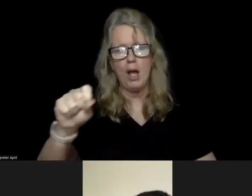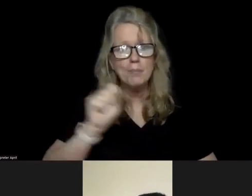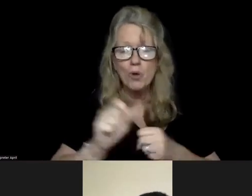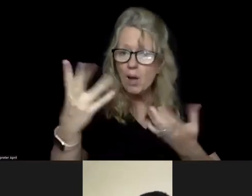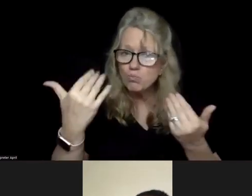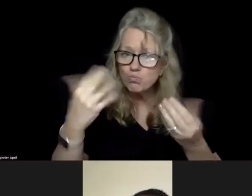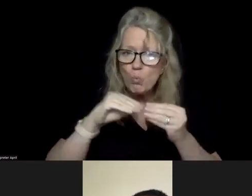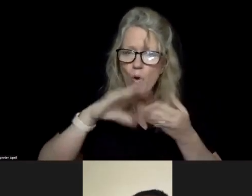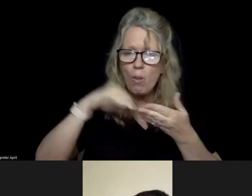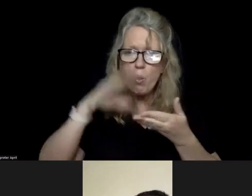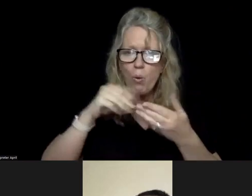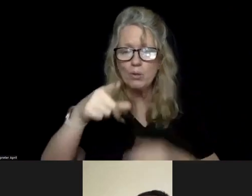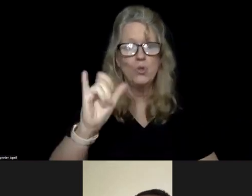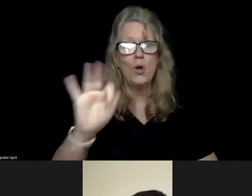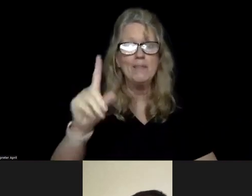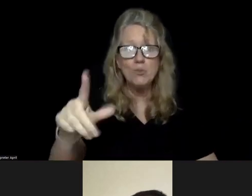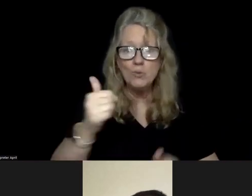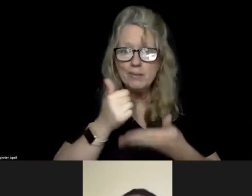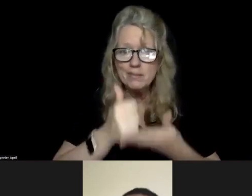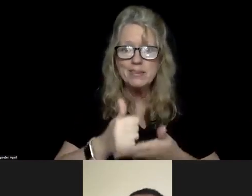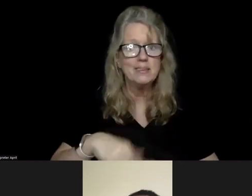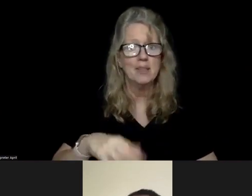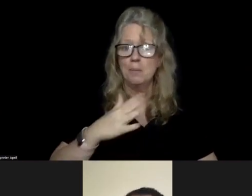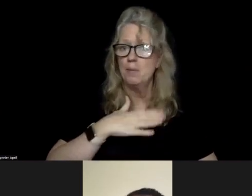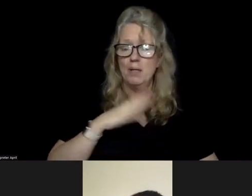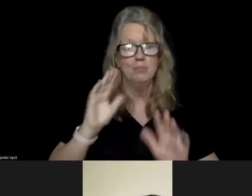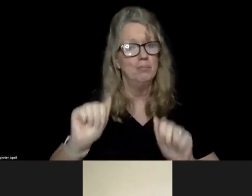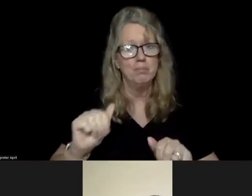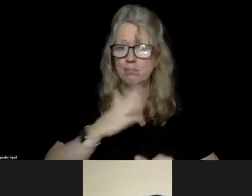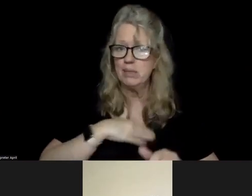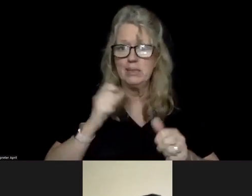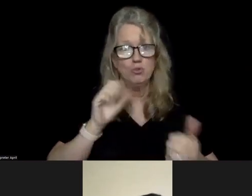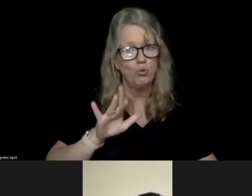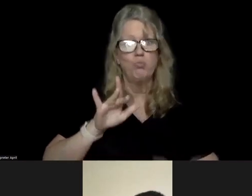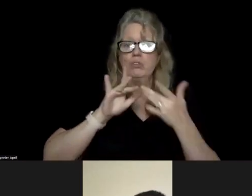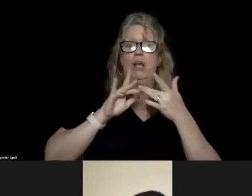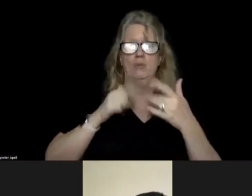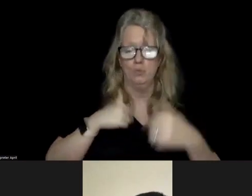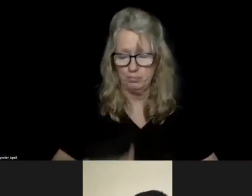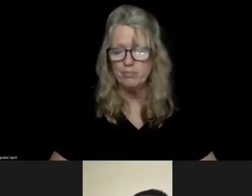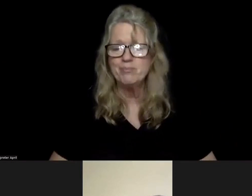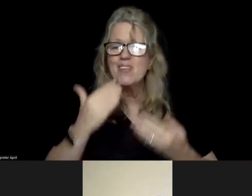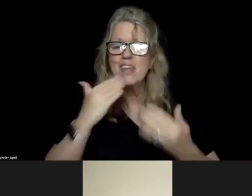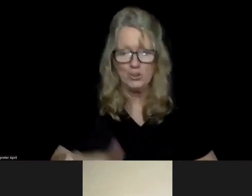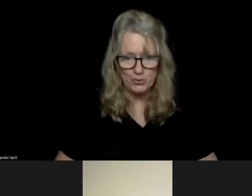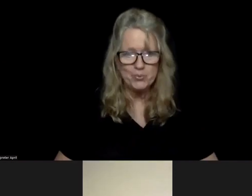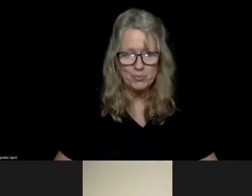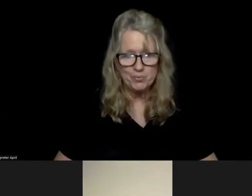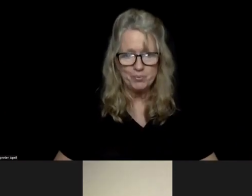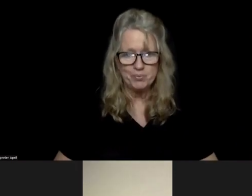it. And so if you ever need some assistance, please do not hesitate to reach out. Thank you.